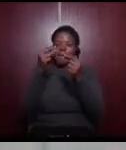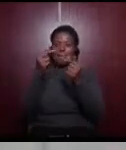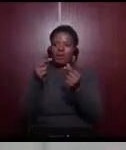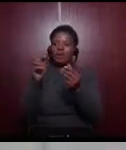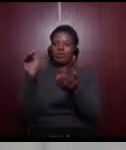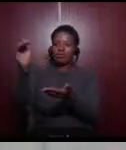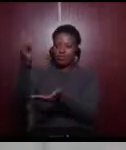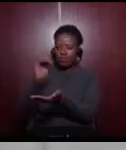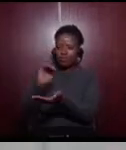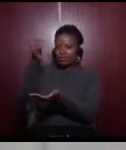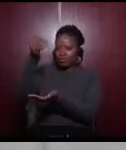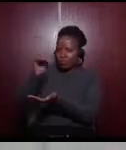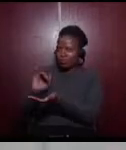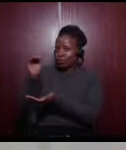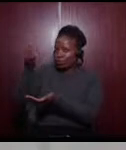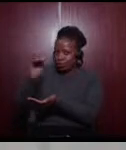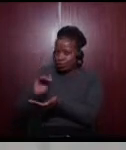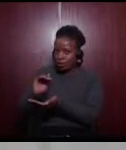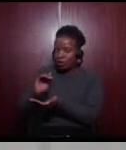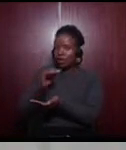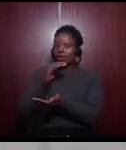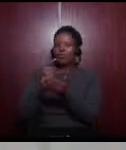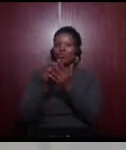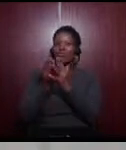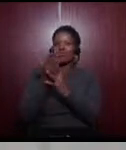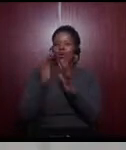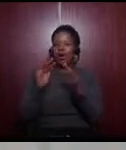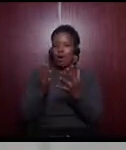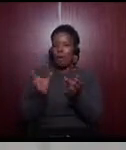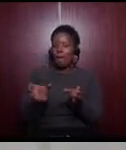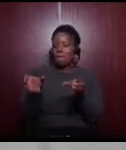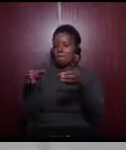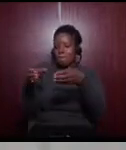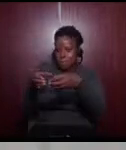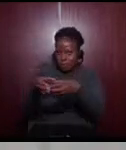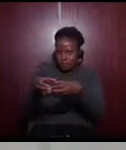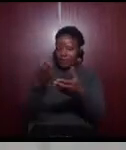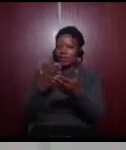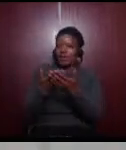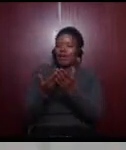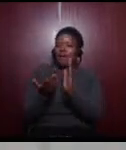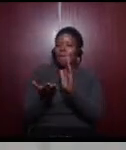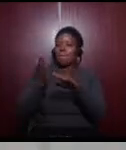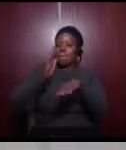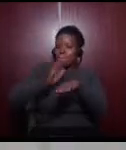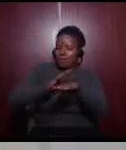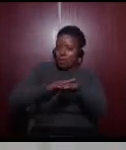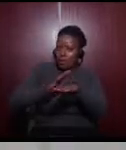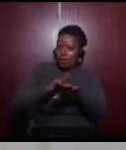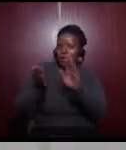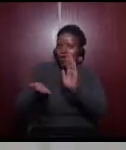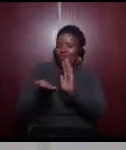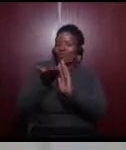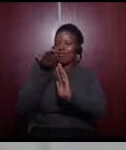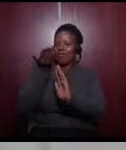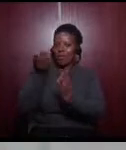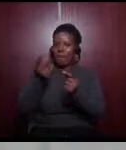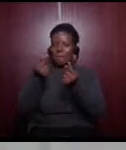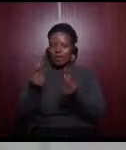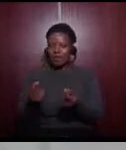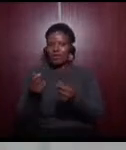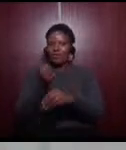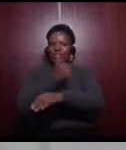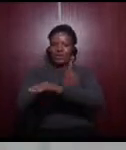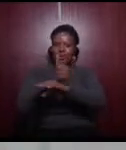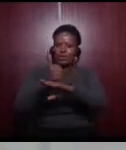siqokelele ke imali manje through i board ukuthi si raise more funds from ama stakeholders, singene na sign ama